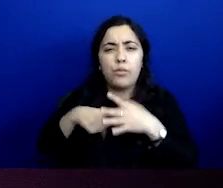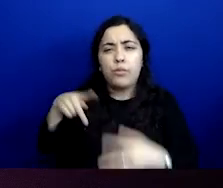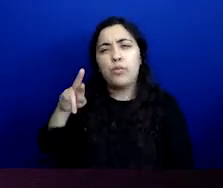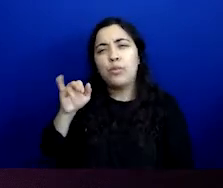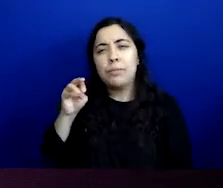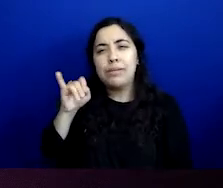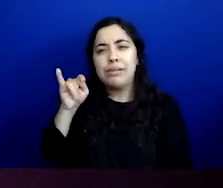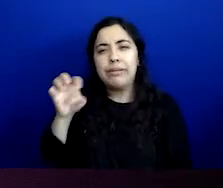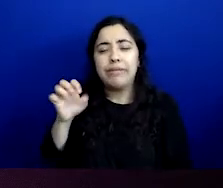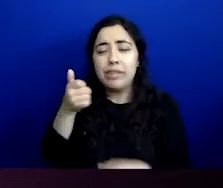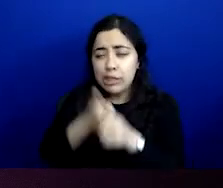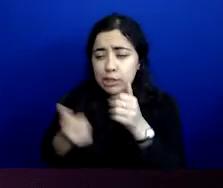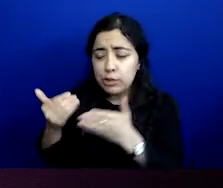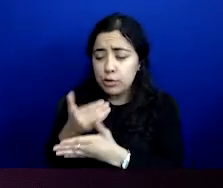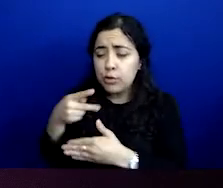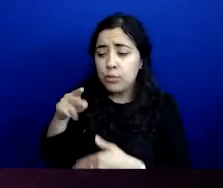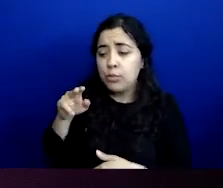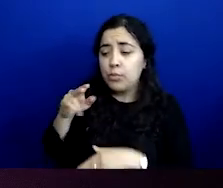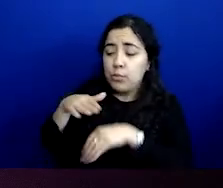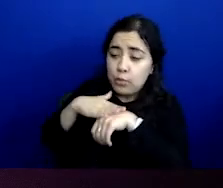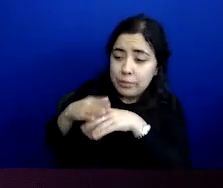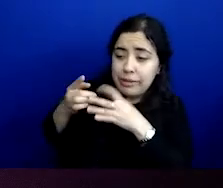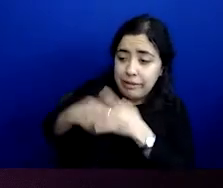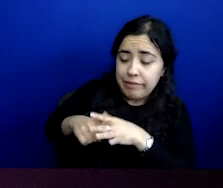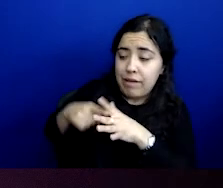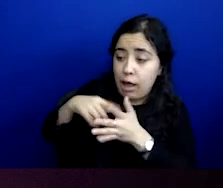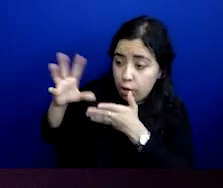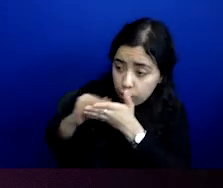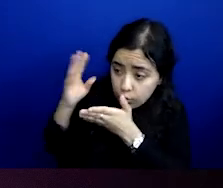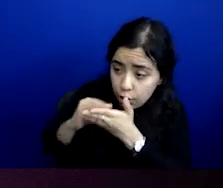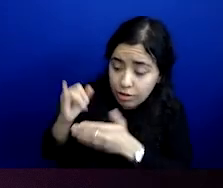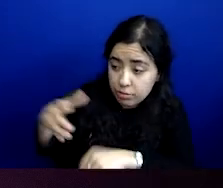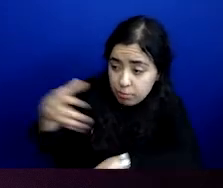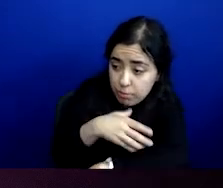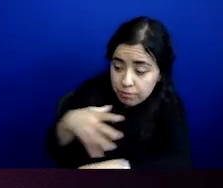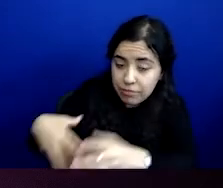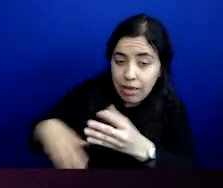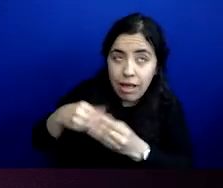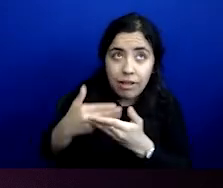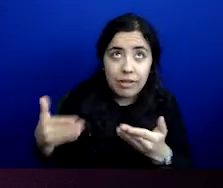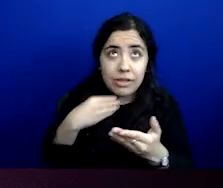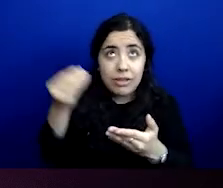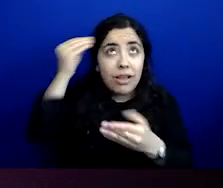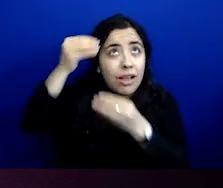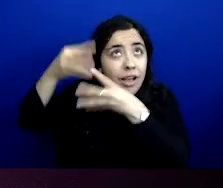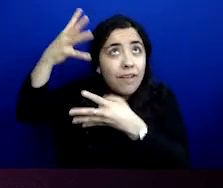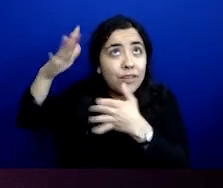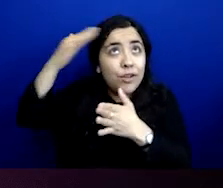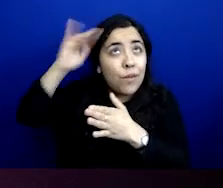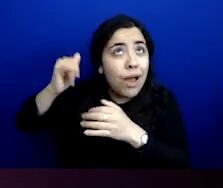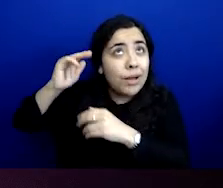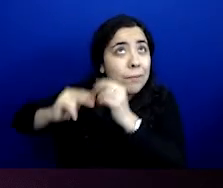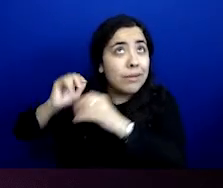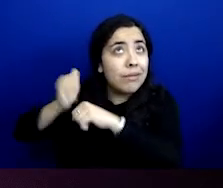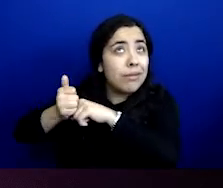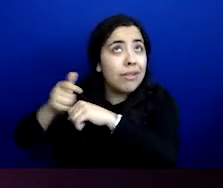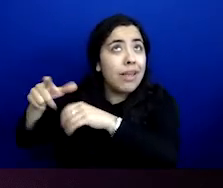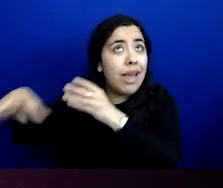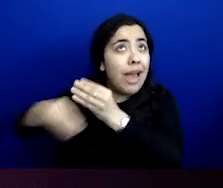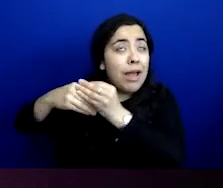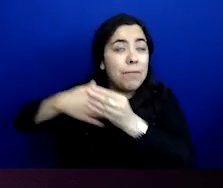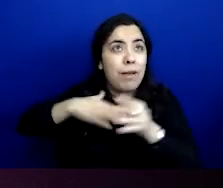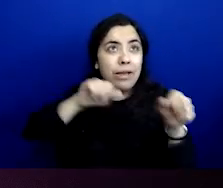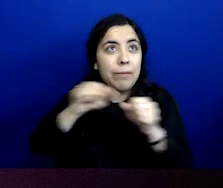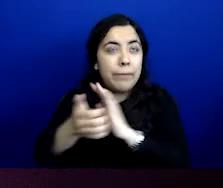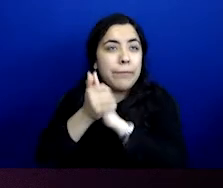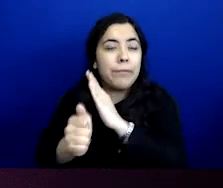primitive that I can learn that is powerful, I can kind of add it to the collection of things I already know how to build, and they're adding to my capabilities of like